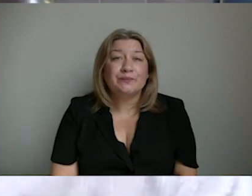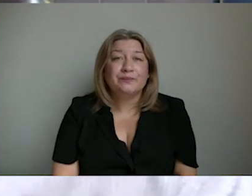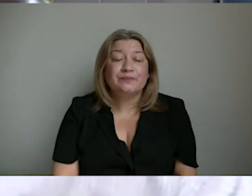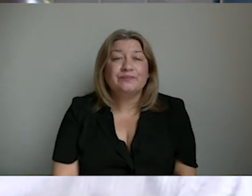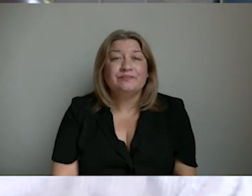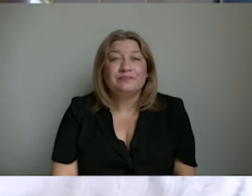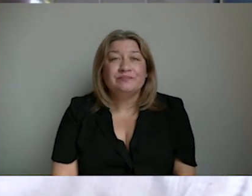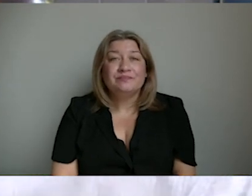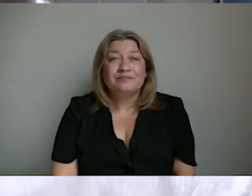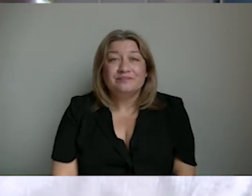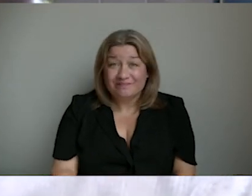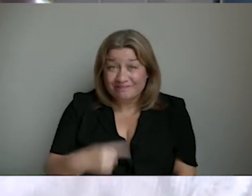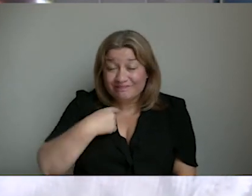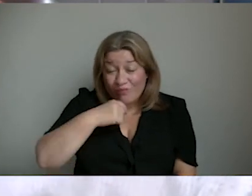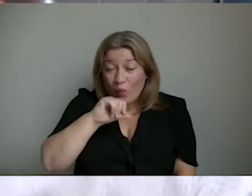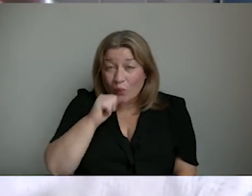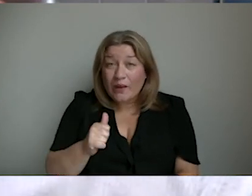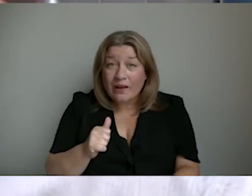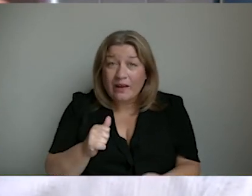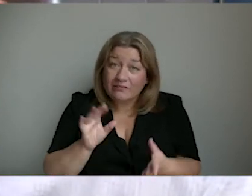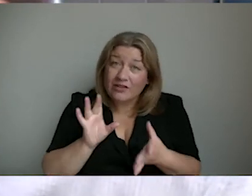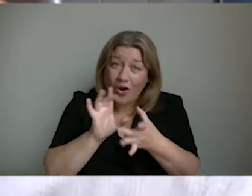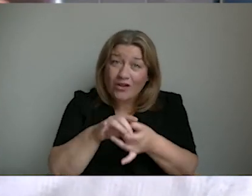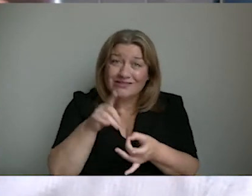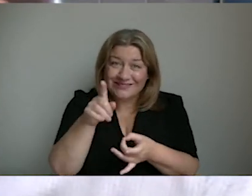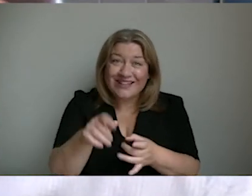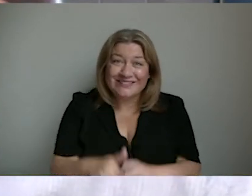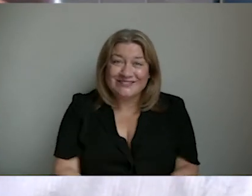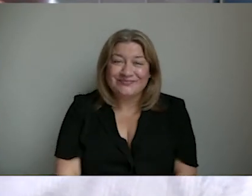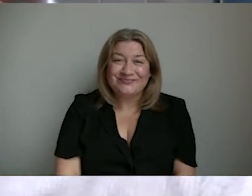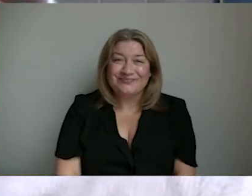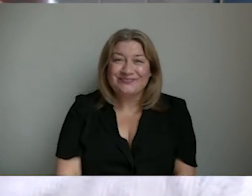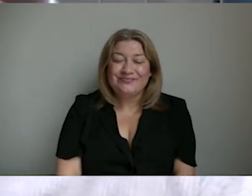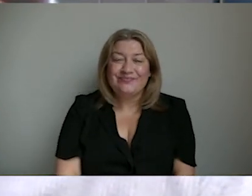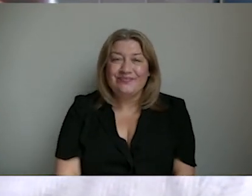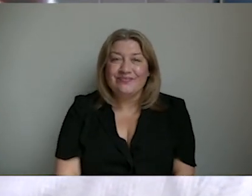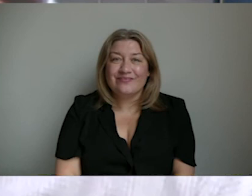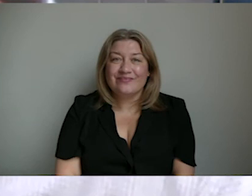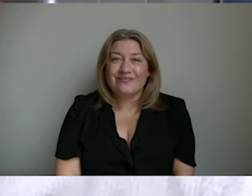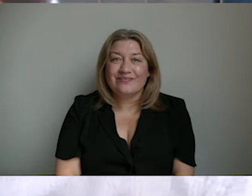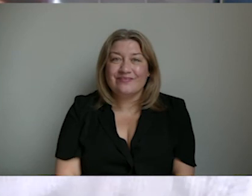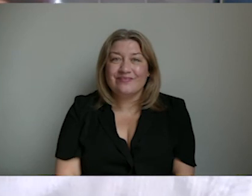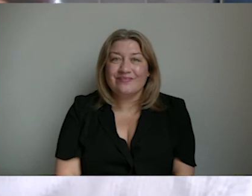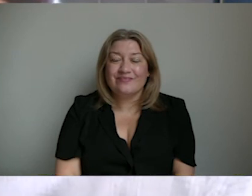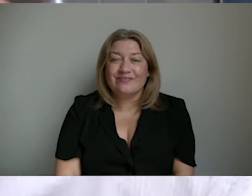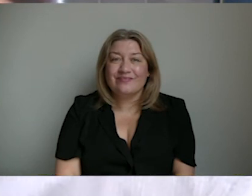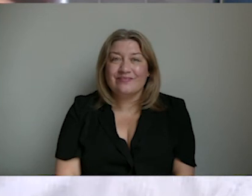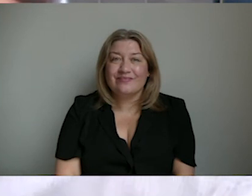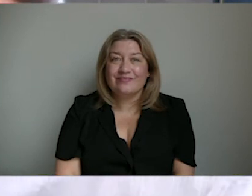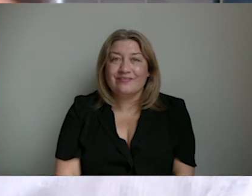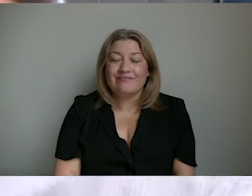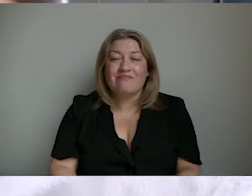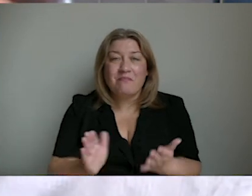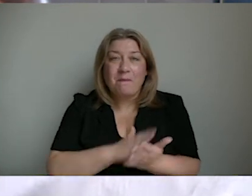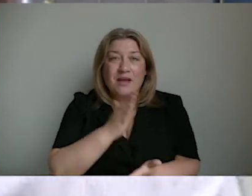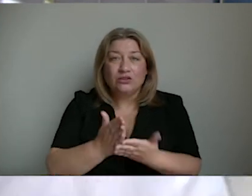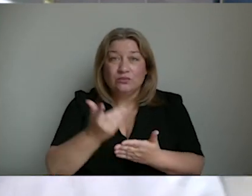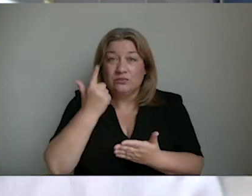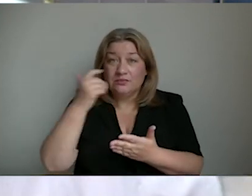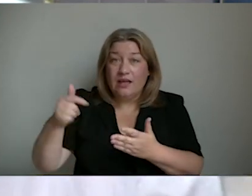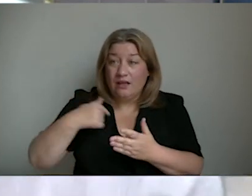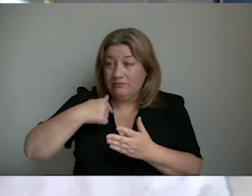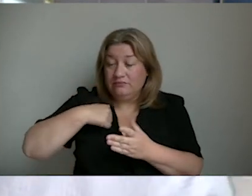our website, and we'll be in touch with you and make sure that. That we